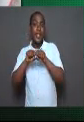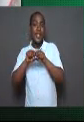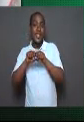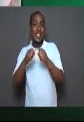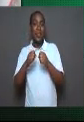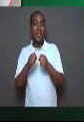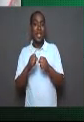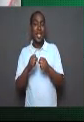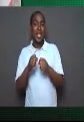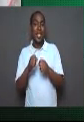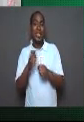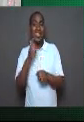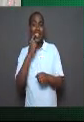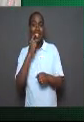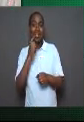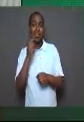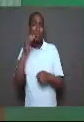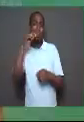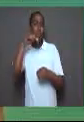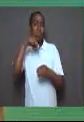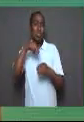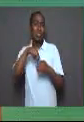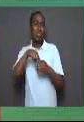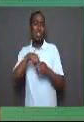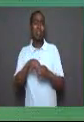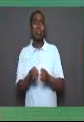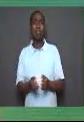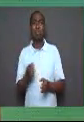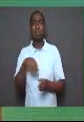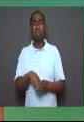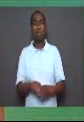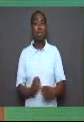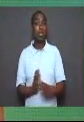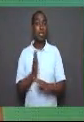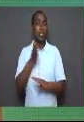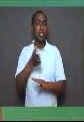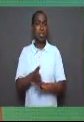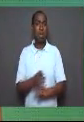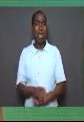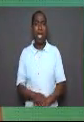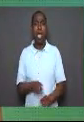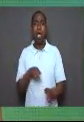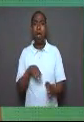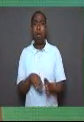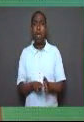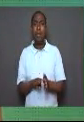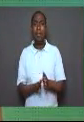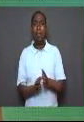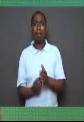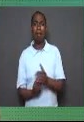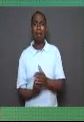up inside the tooth. From there, the bacteria will